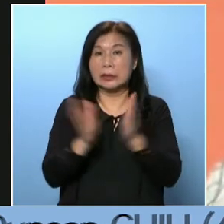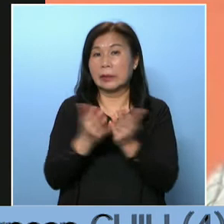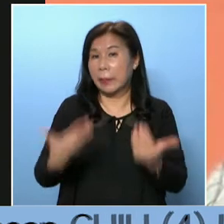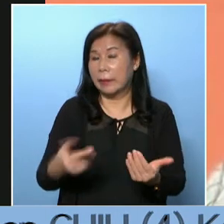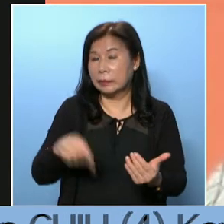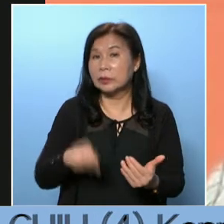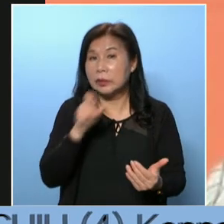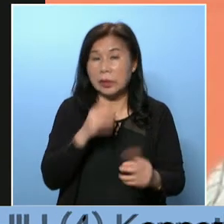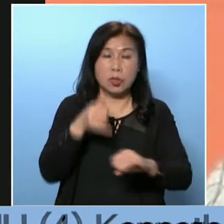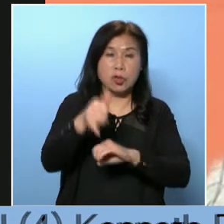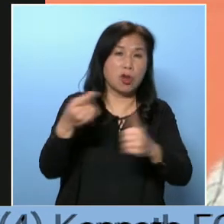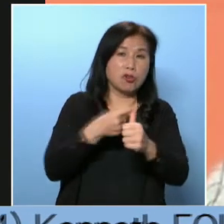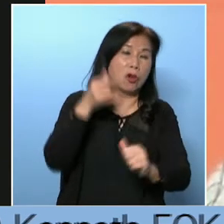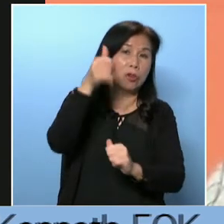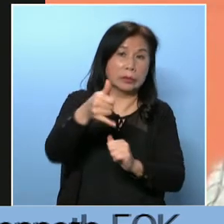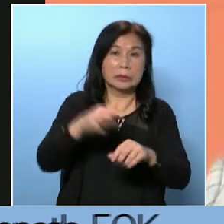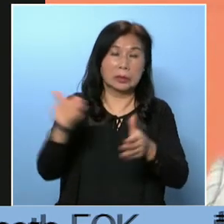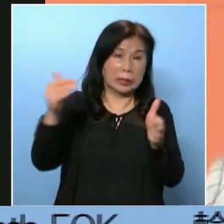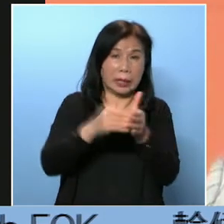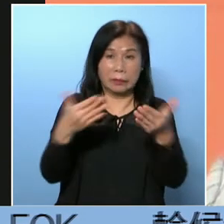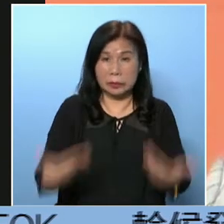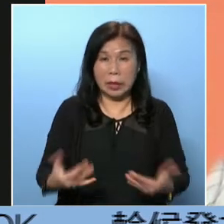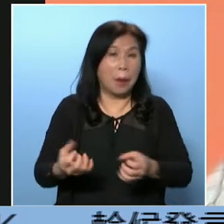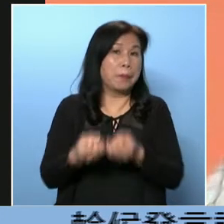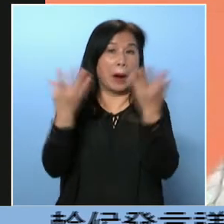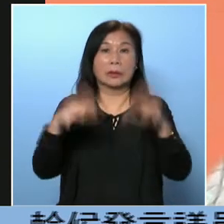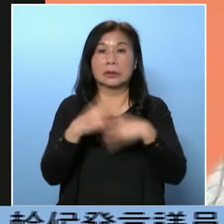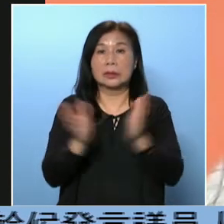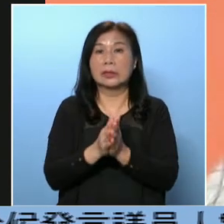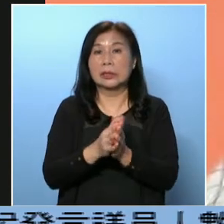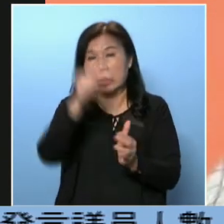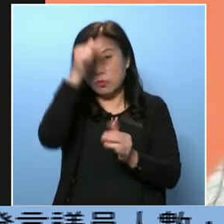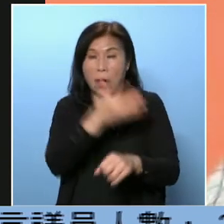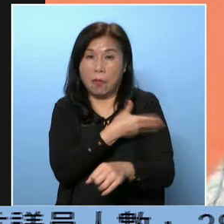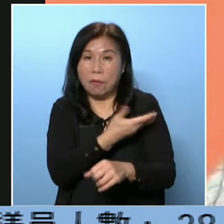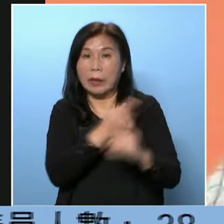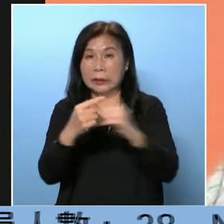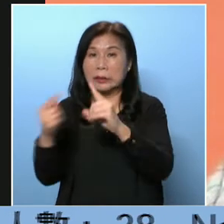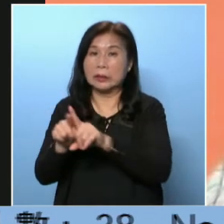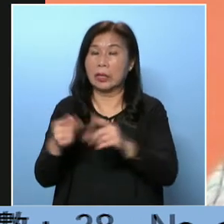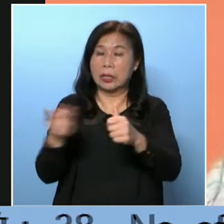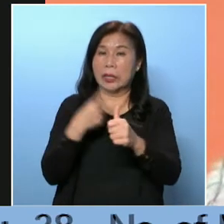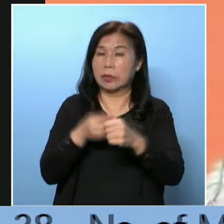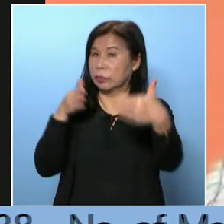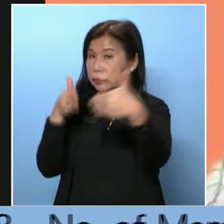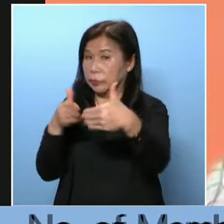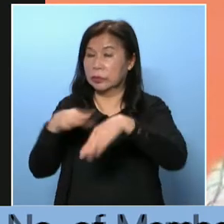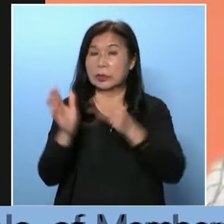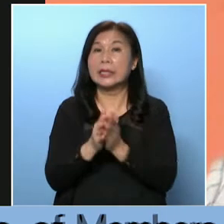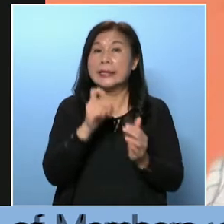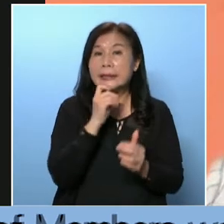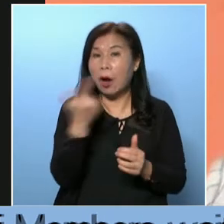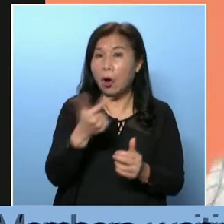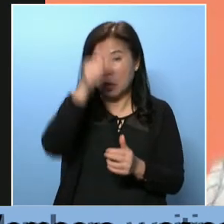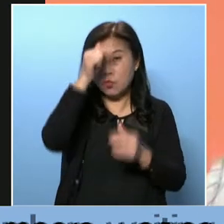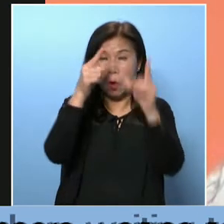2 years, you're always on the front line. And now that we have this outbreak, the front line bore